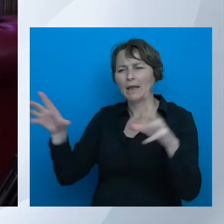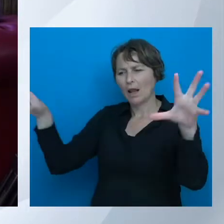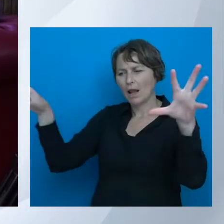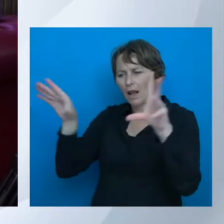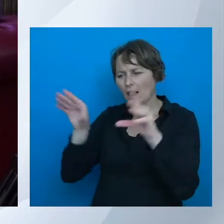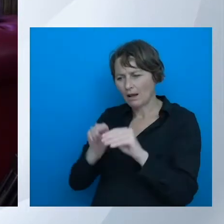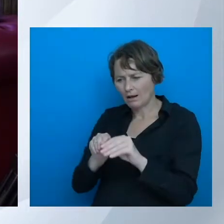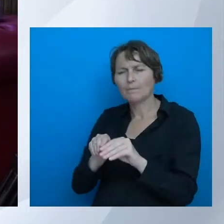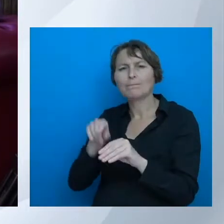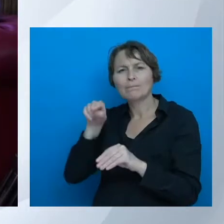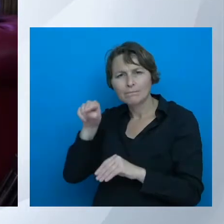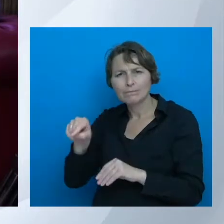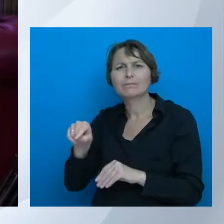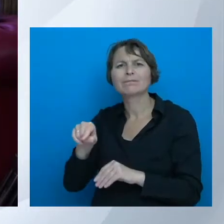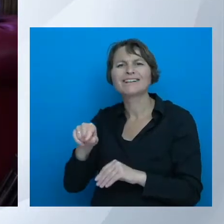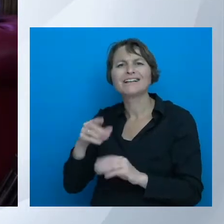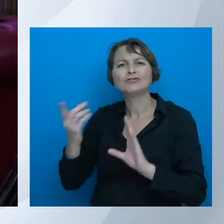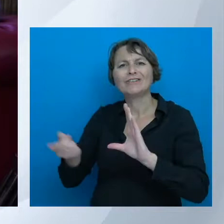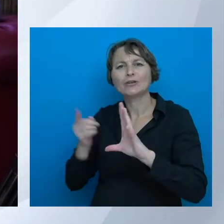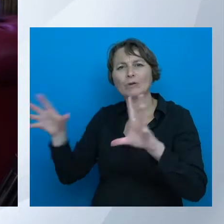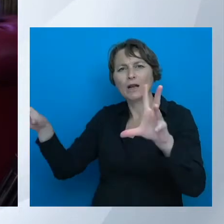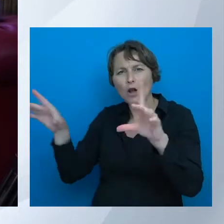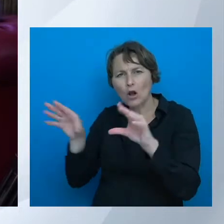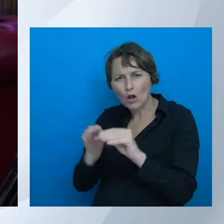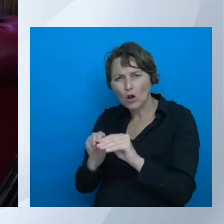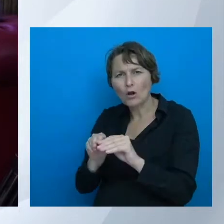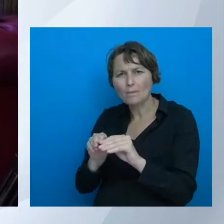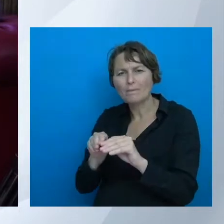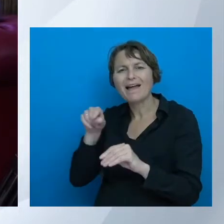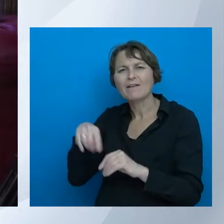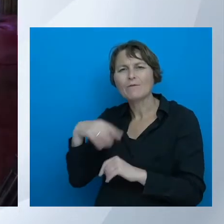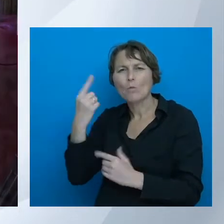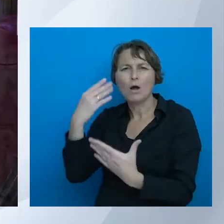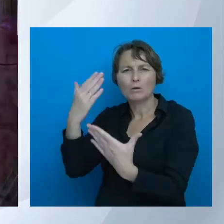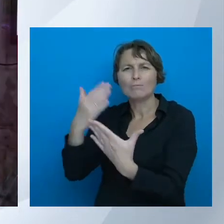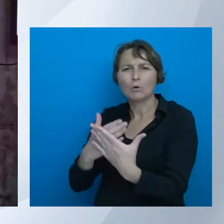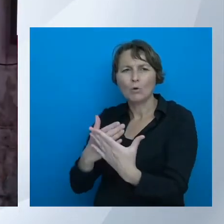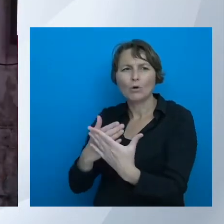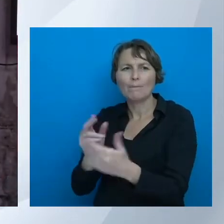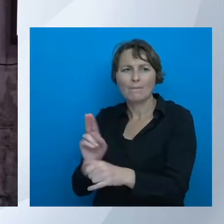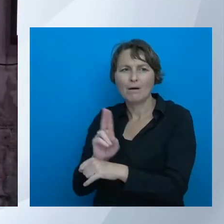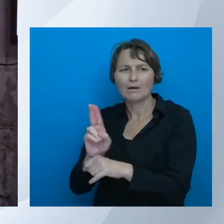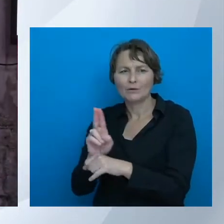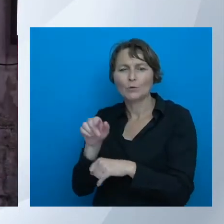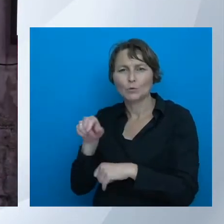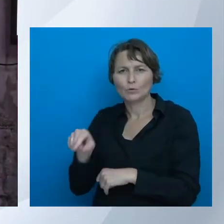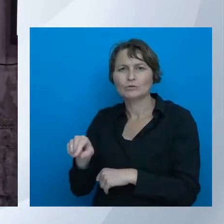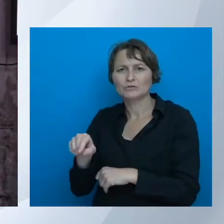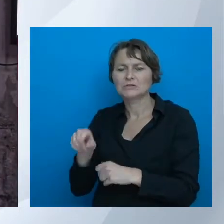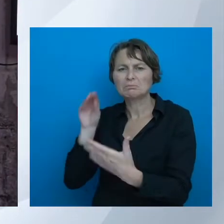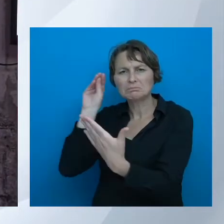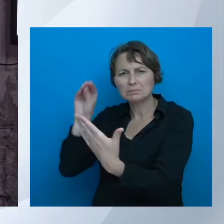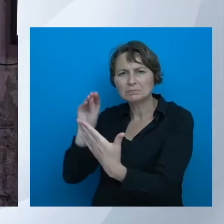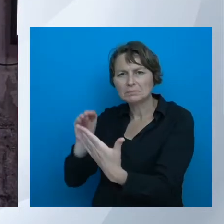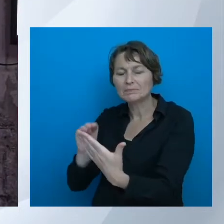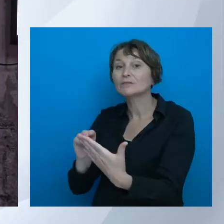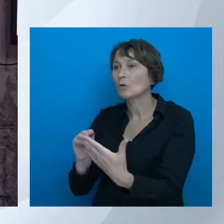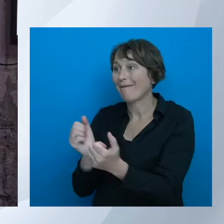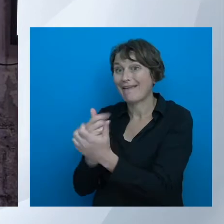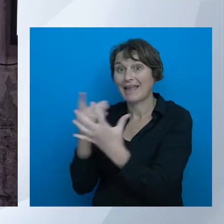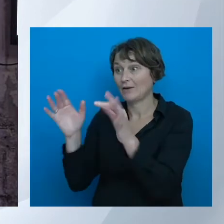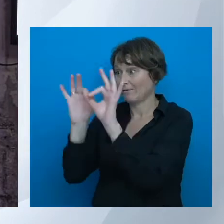quite a few actually. And what they do is they allow you to write your blog posts in Markdown or any format that you like, and then parse